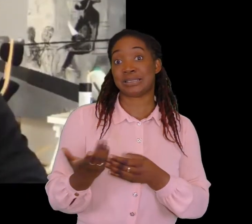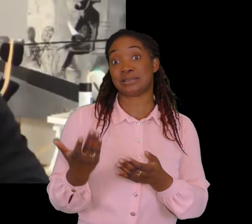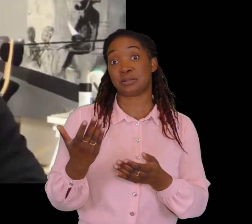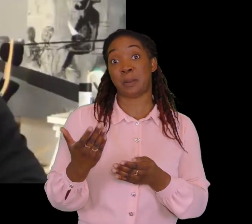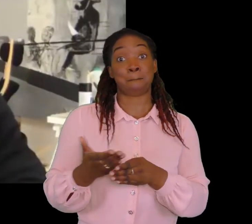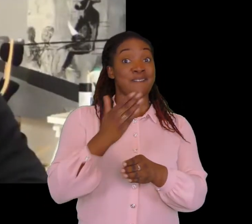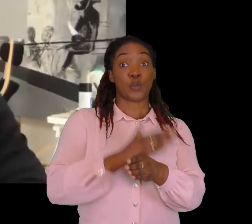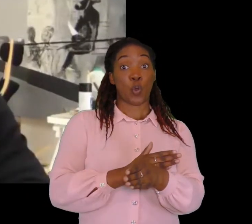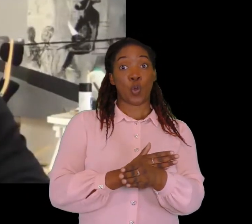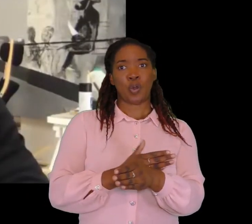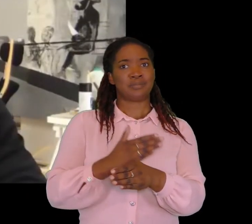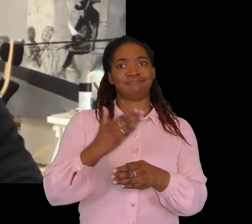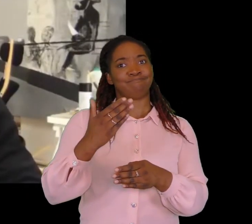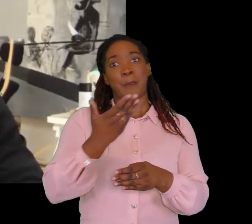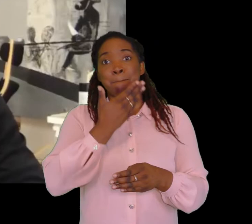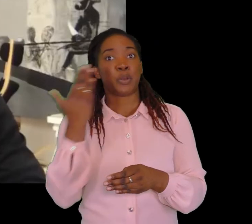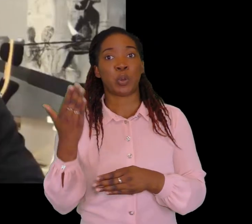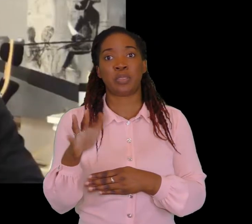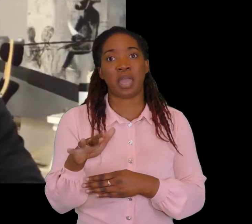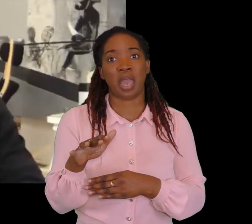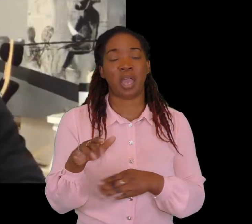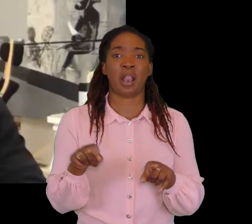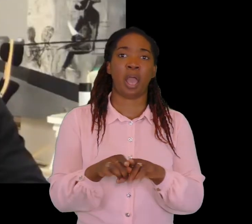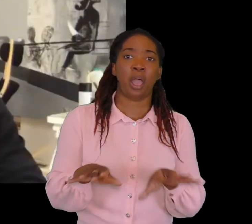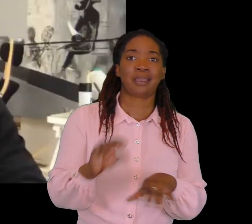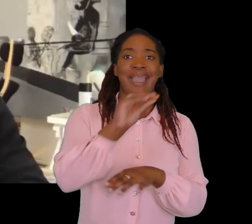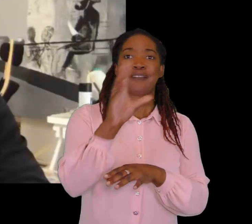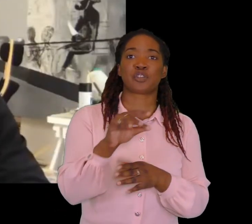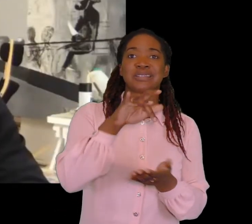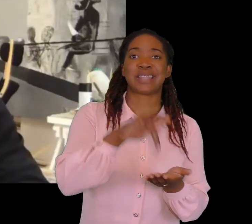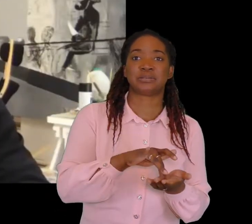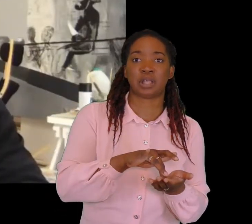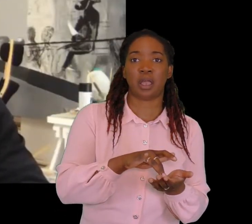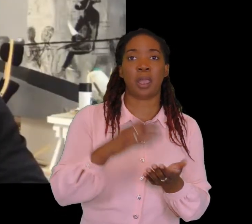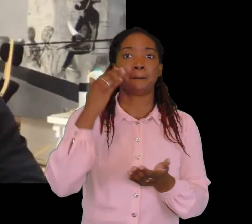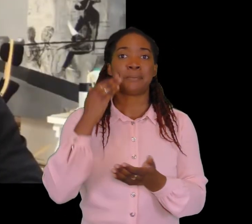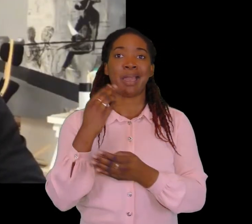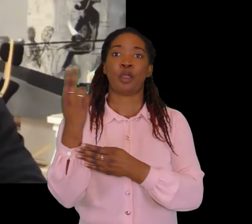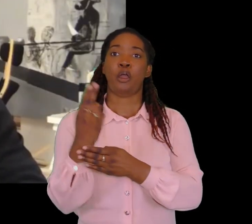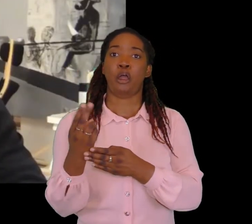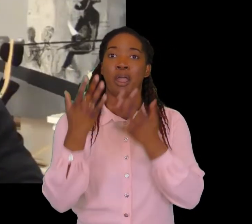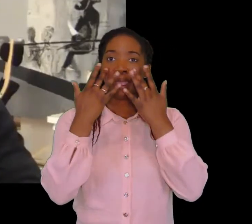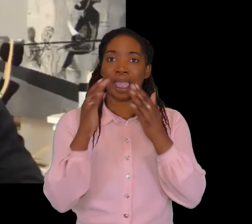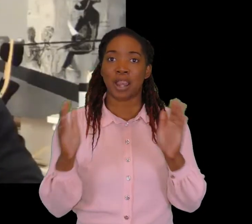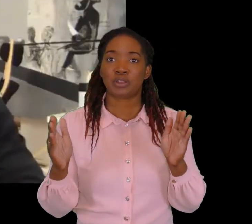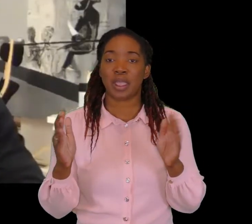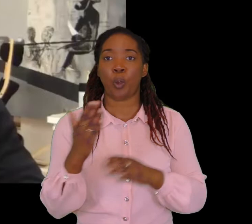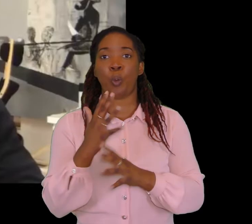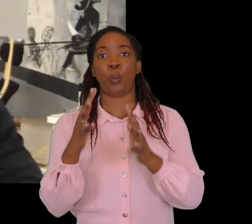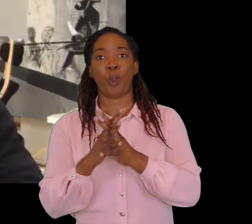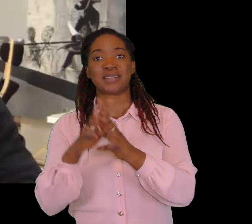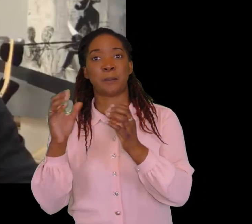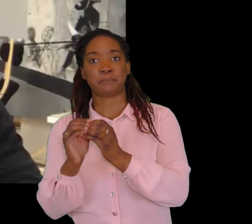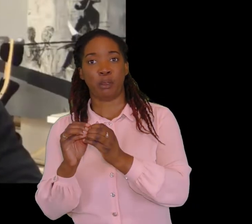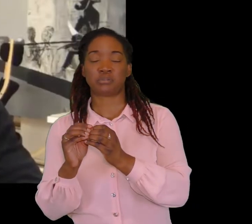necessarily in the 60s, such as the Africa Center as a showing space, the Black Art Gallery, Westbourne Art Gallery, Bedford Hill